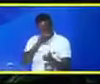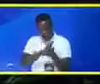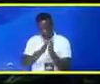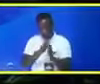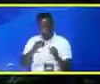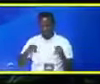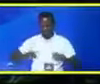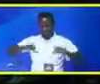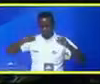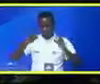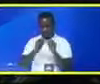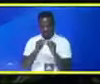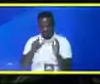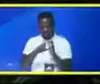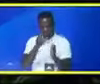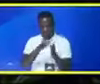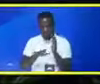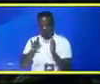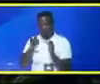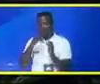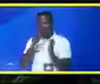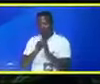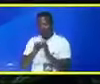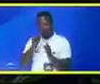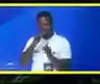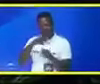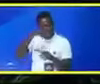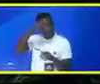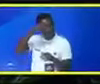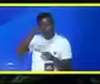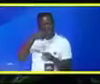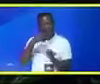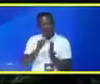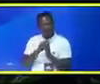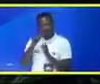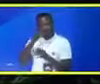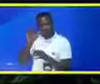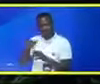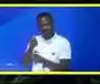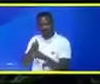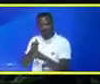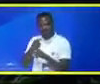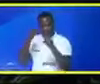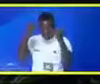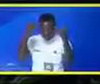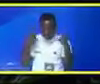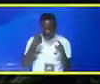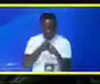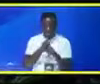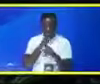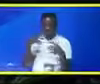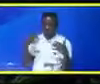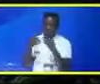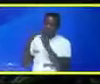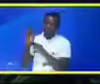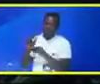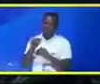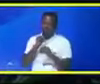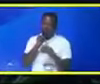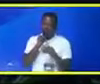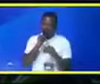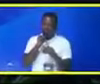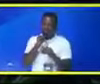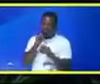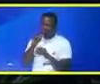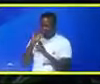chapter 18, the Bible gives us a parable of a woman. It talks about a judge who does not fear God nor regard